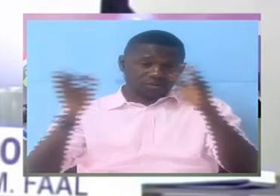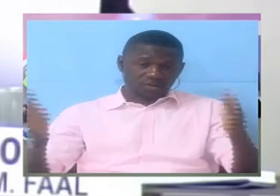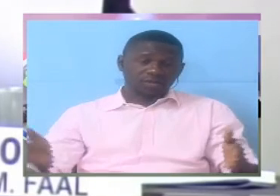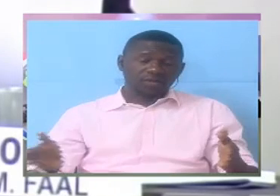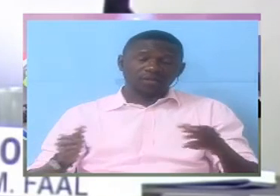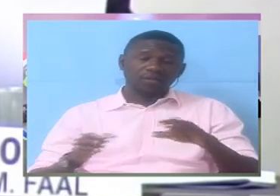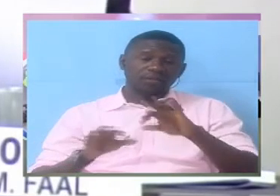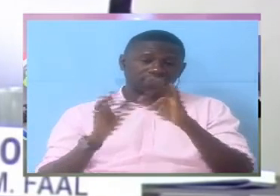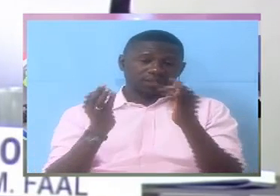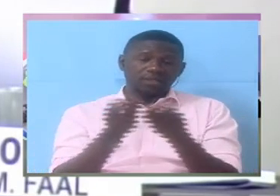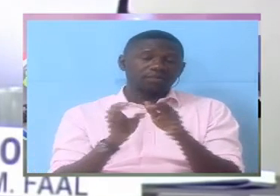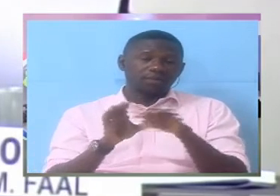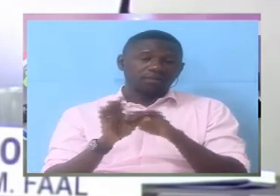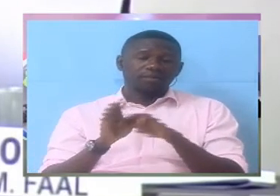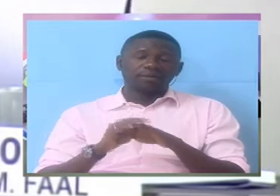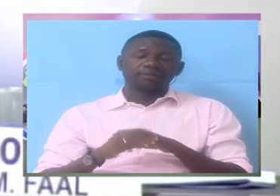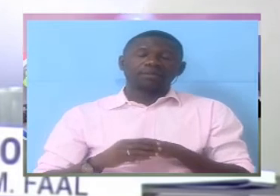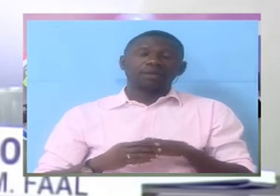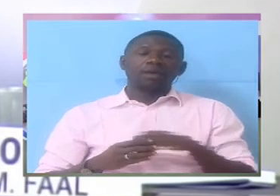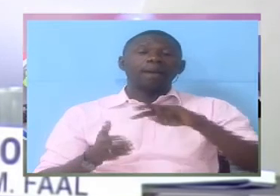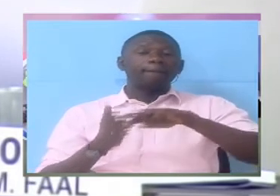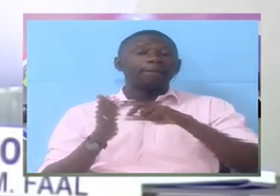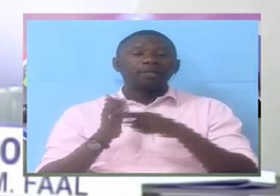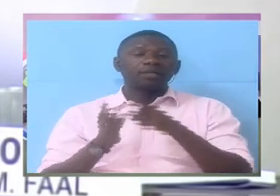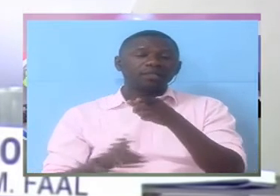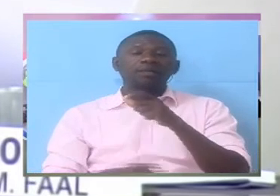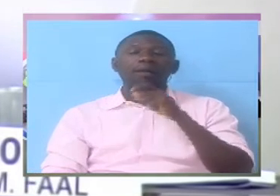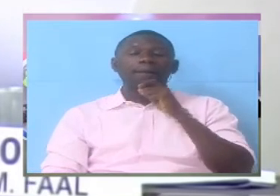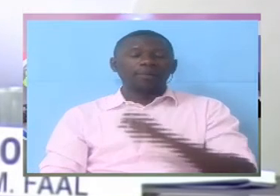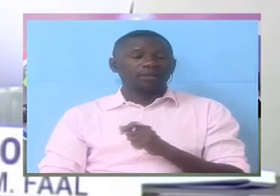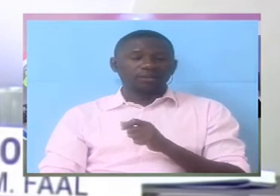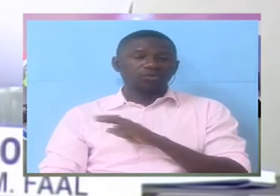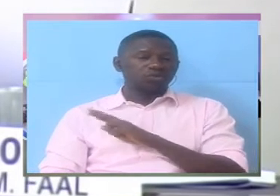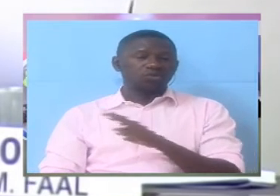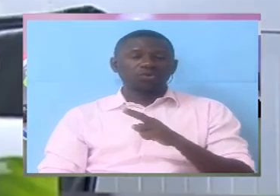So this witness is not lying that he was stripped naked.